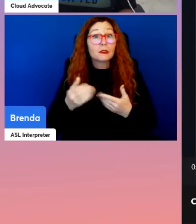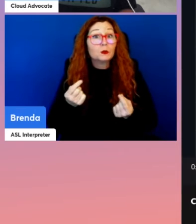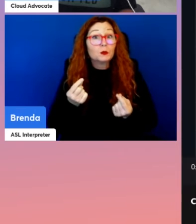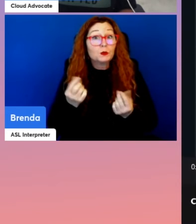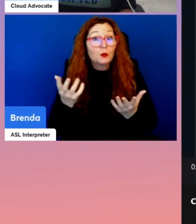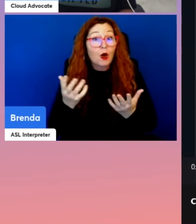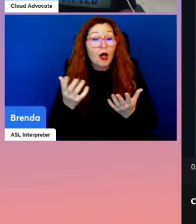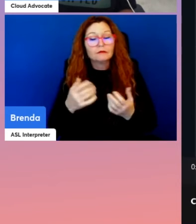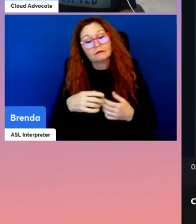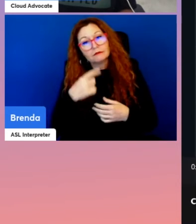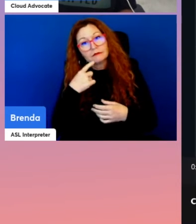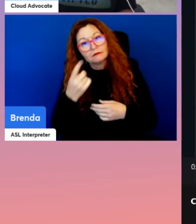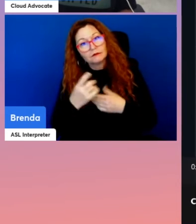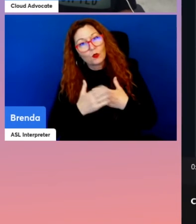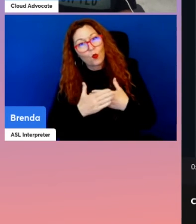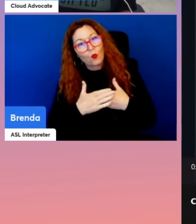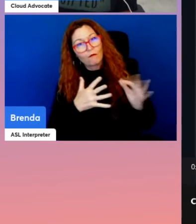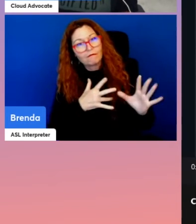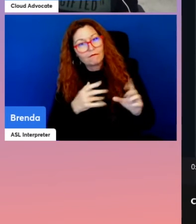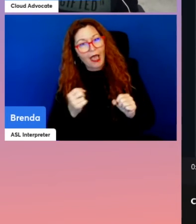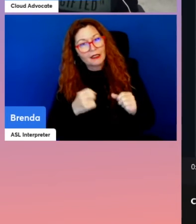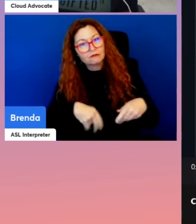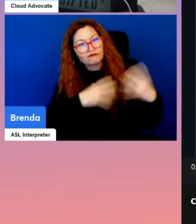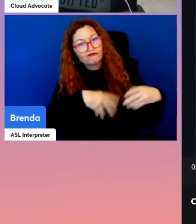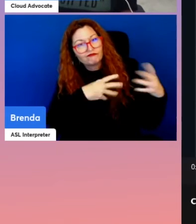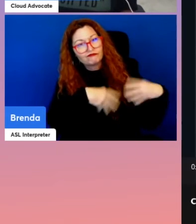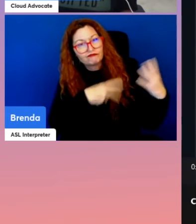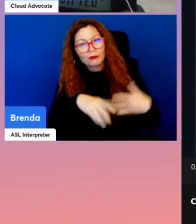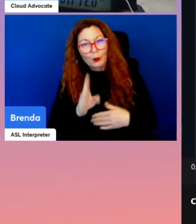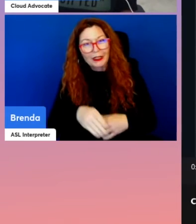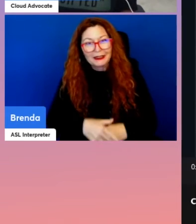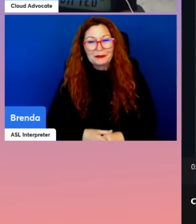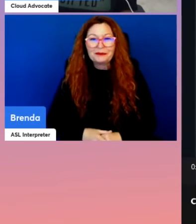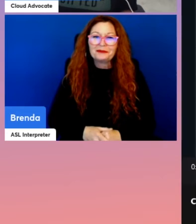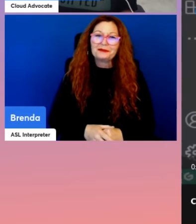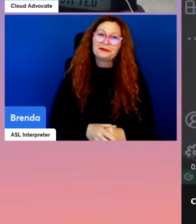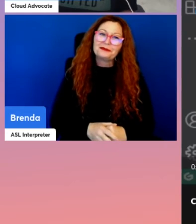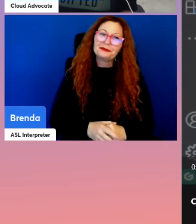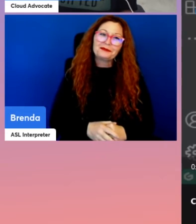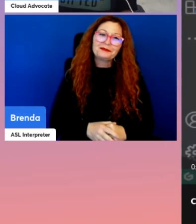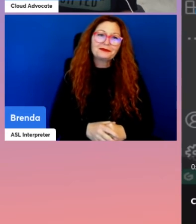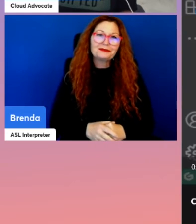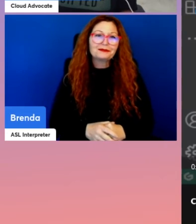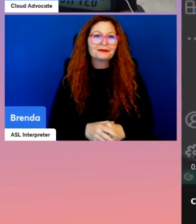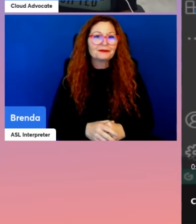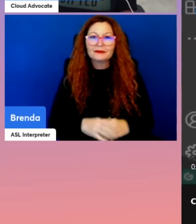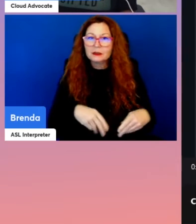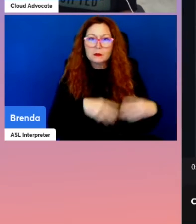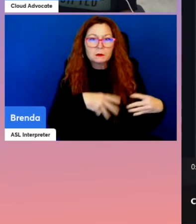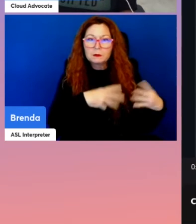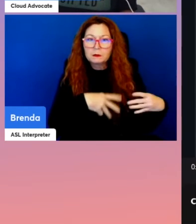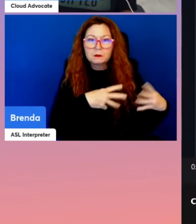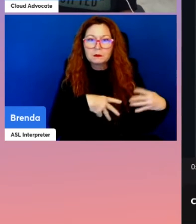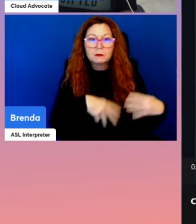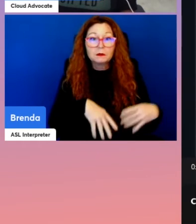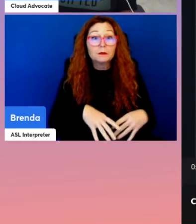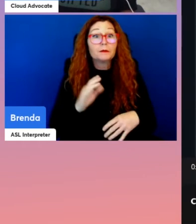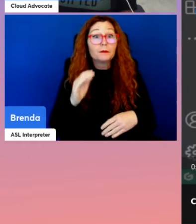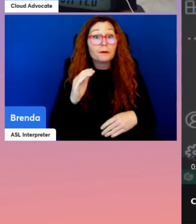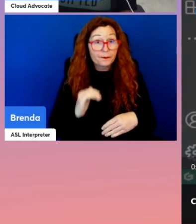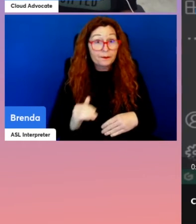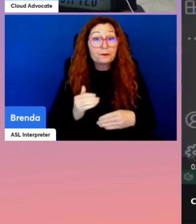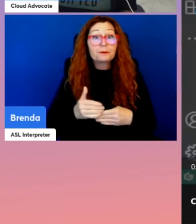this, so it's gonna be like hyper speed, but that's okay. Let's see, scrubbing. Next thing I need to